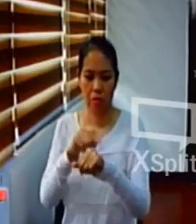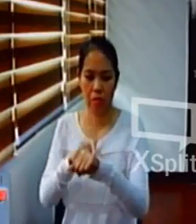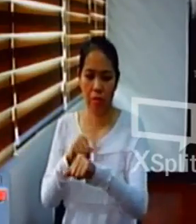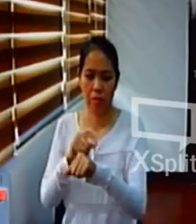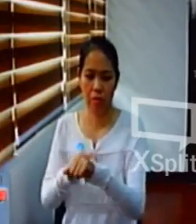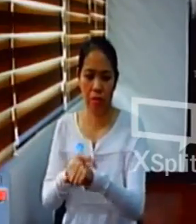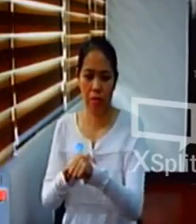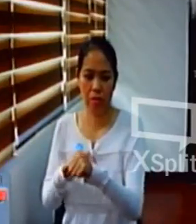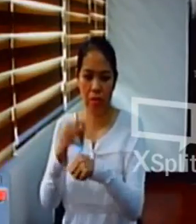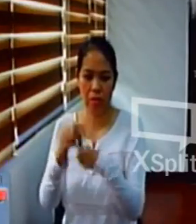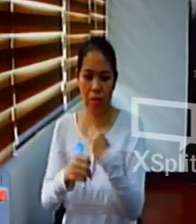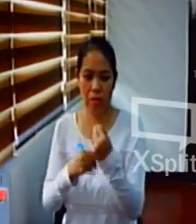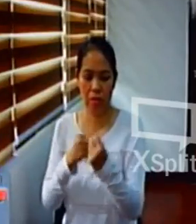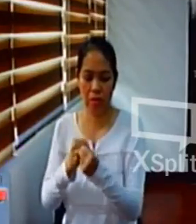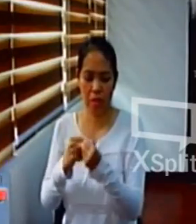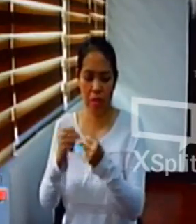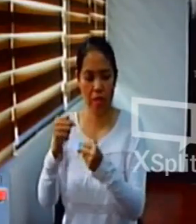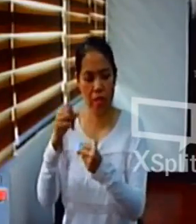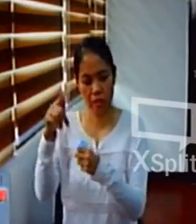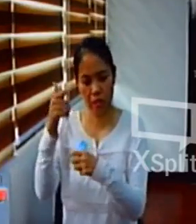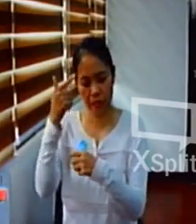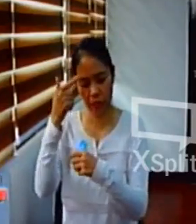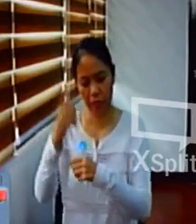to slow onset events.